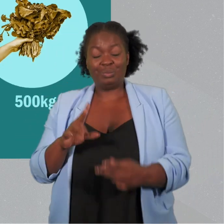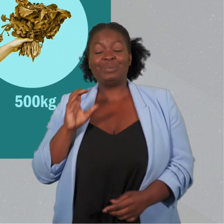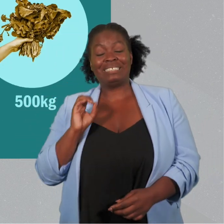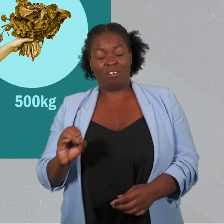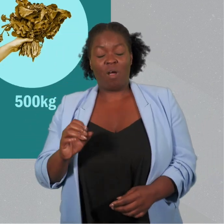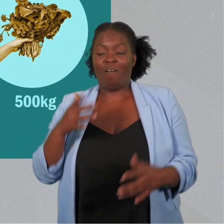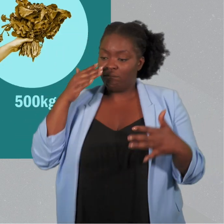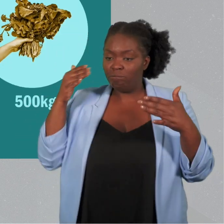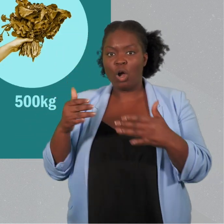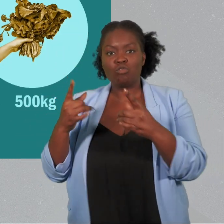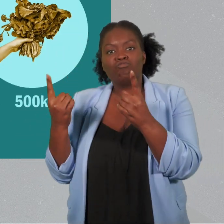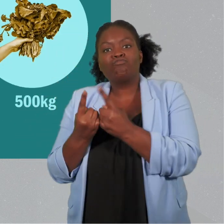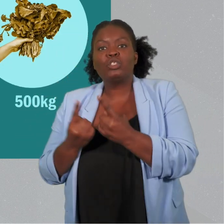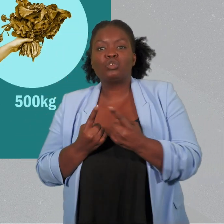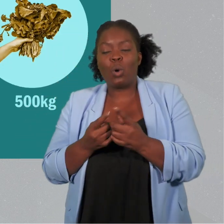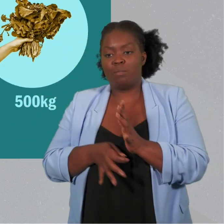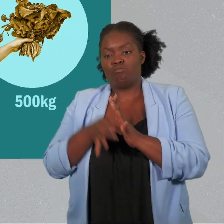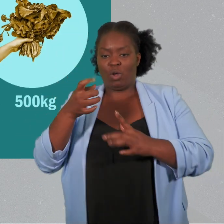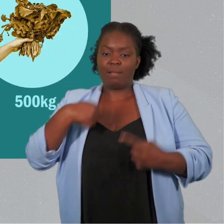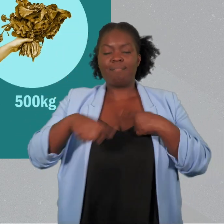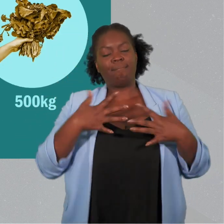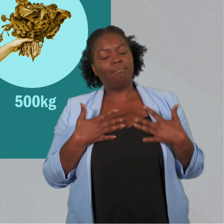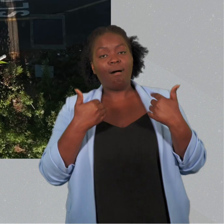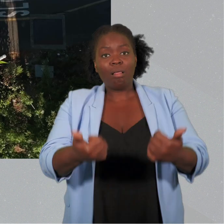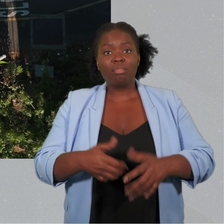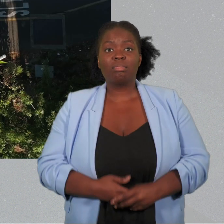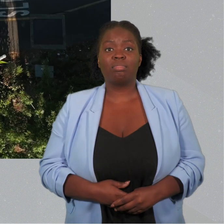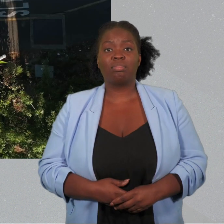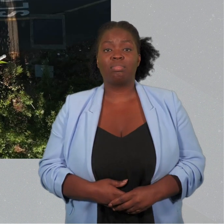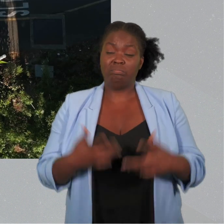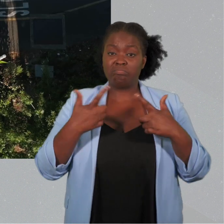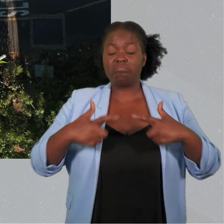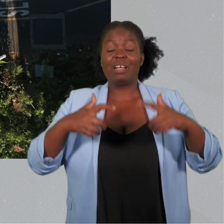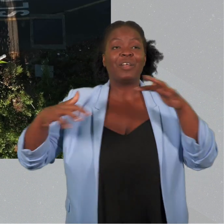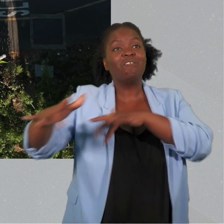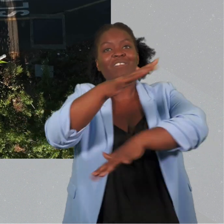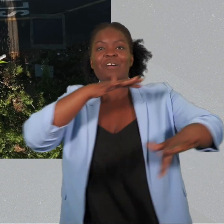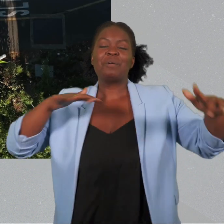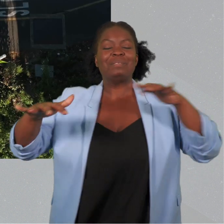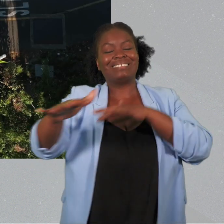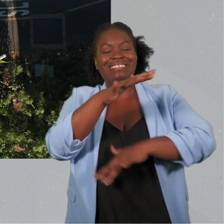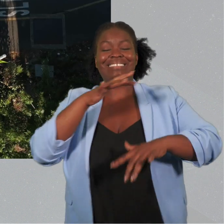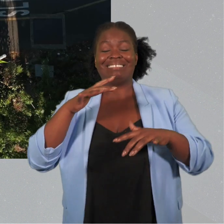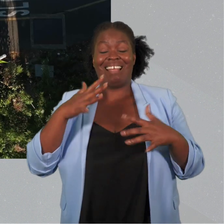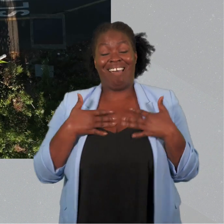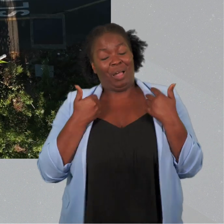limited resources in ways that really improve our health and wellbeing, maintaining an environment that can be healthy for everyone.